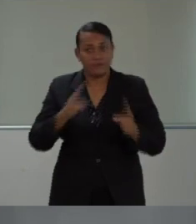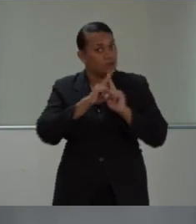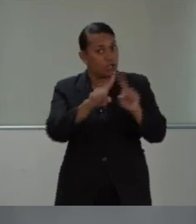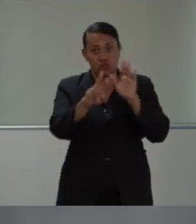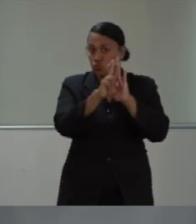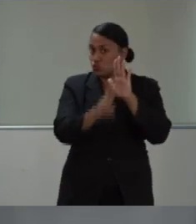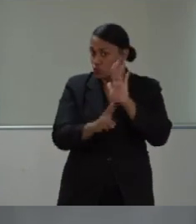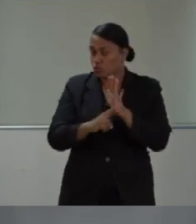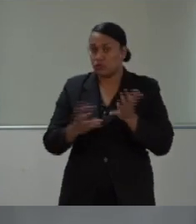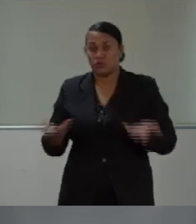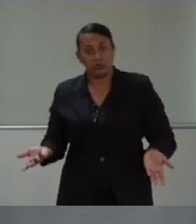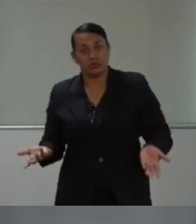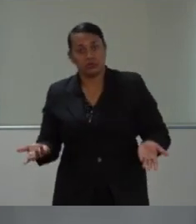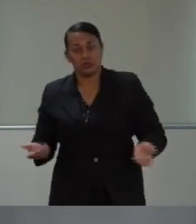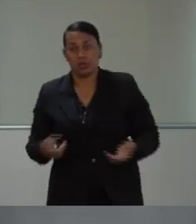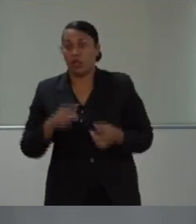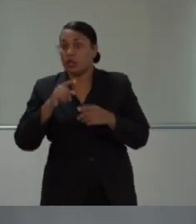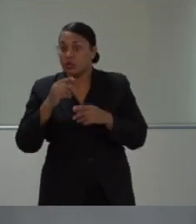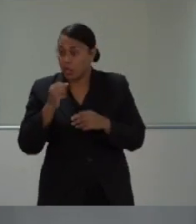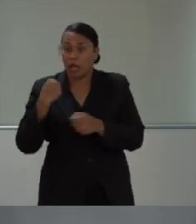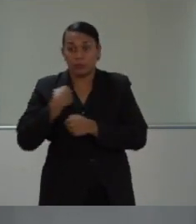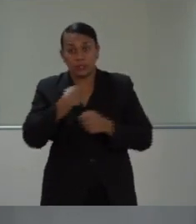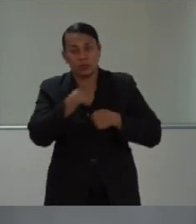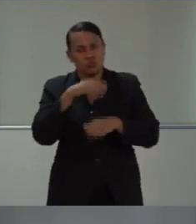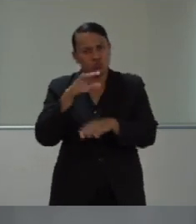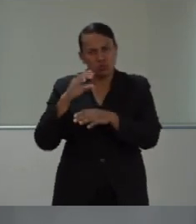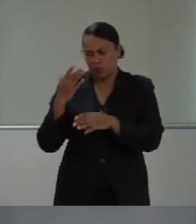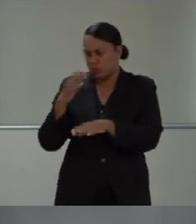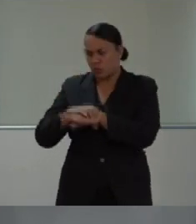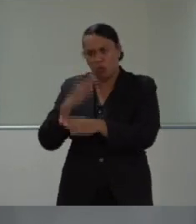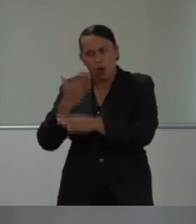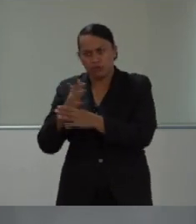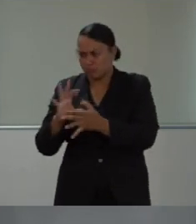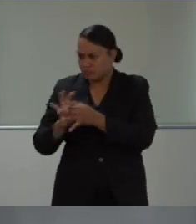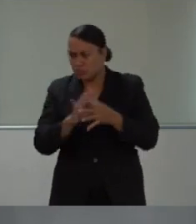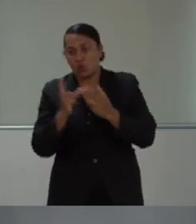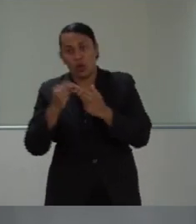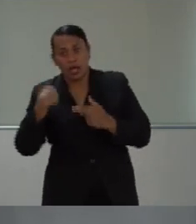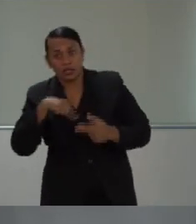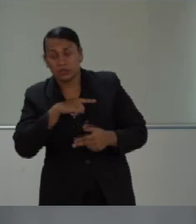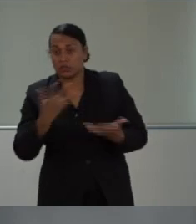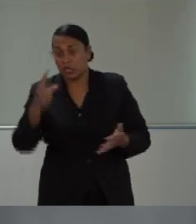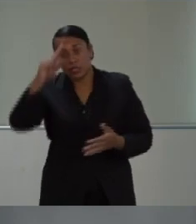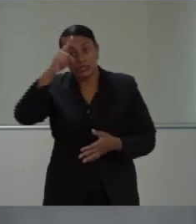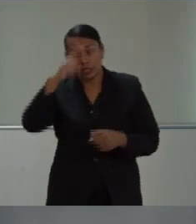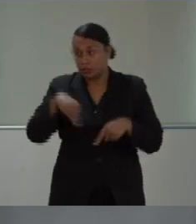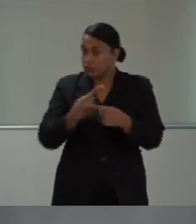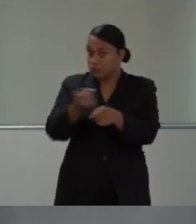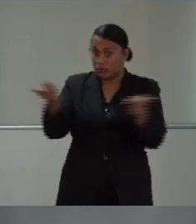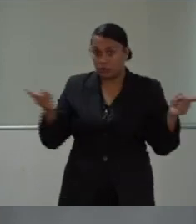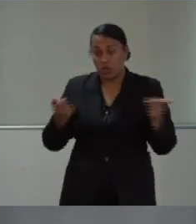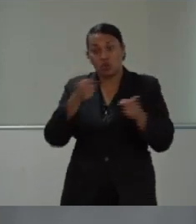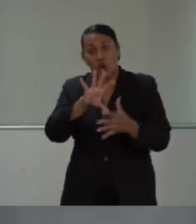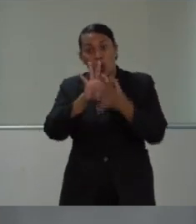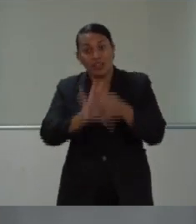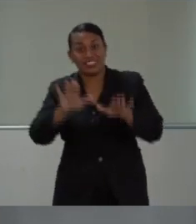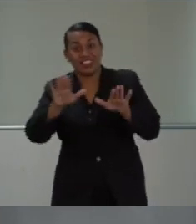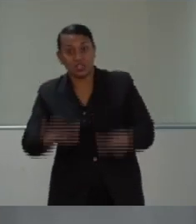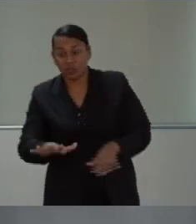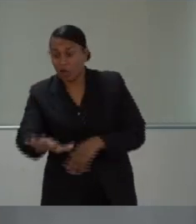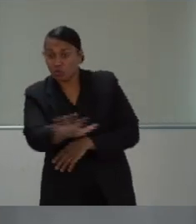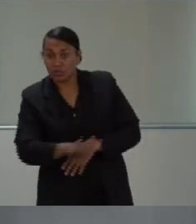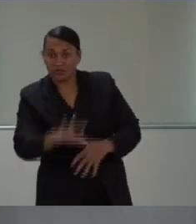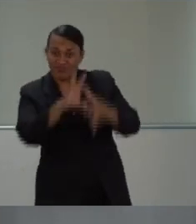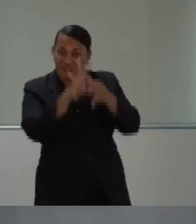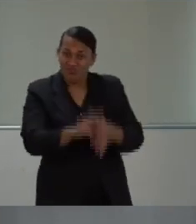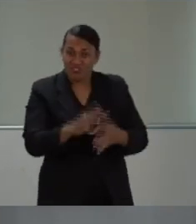are working with us. You would understand that we had people in the lockdown area that came in from the Asawas and the Mamanudas